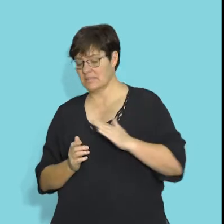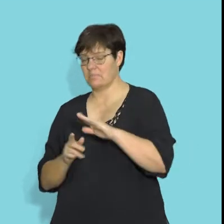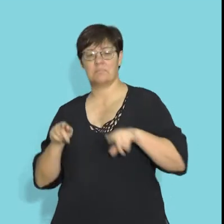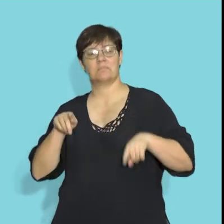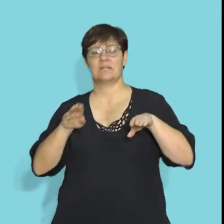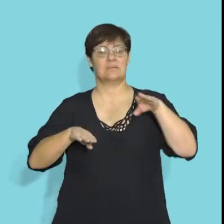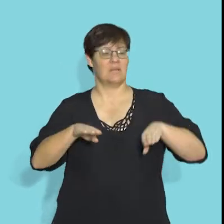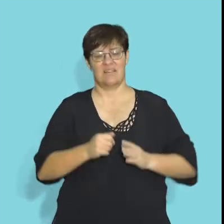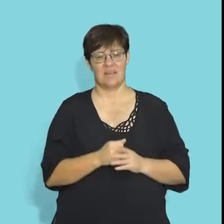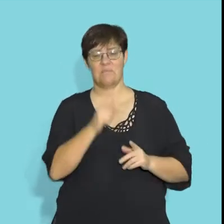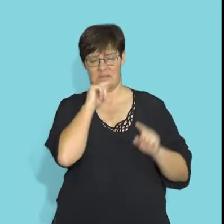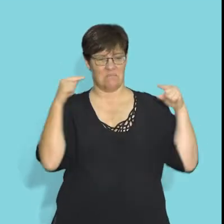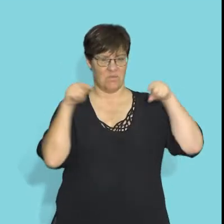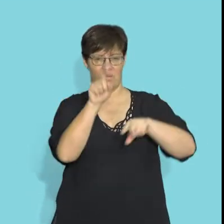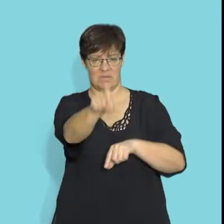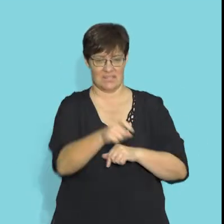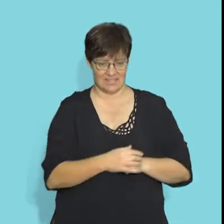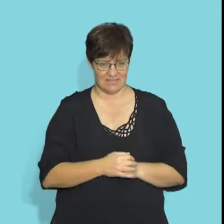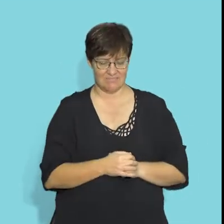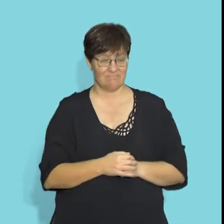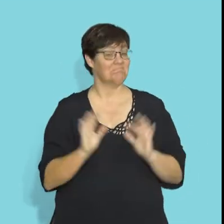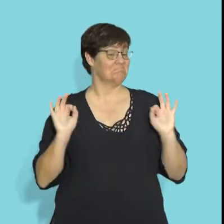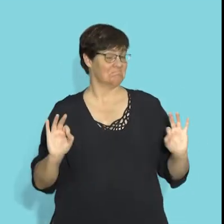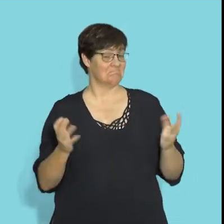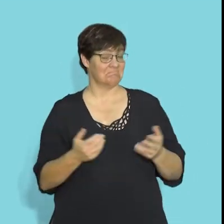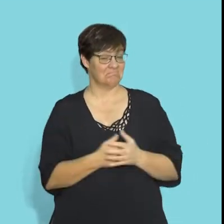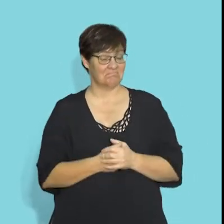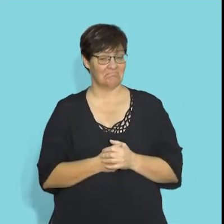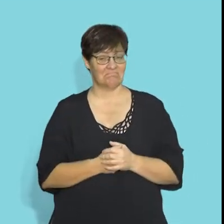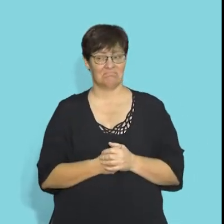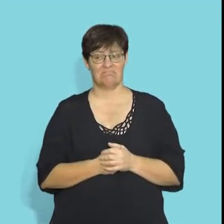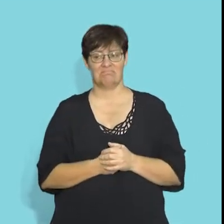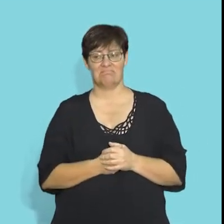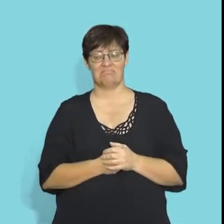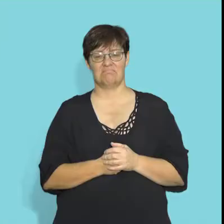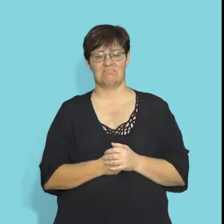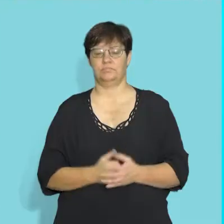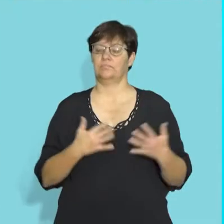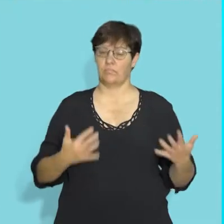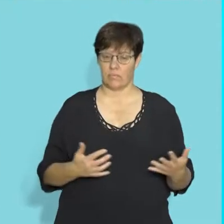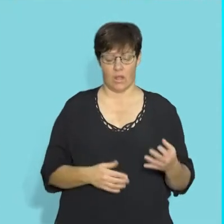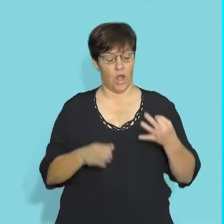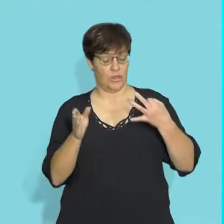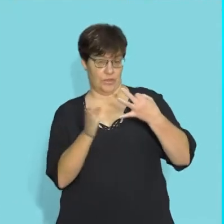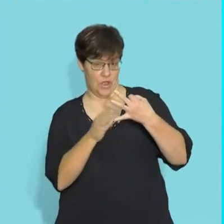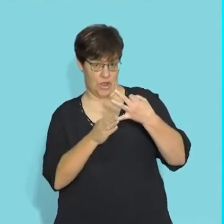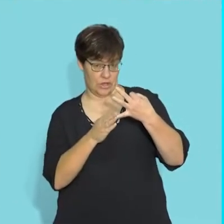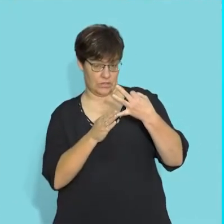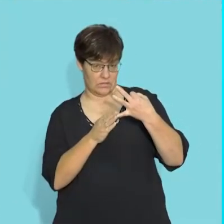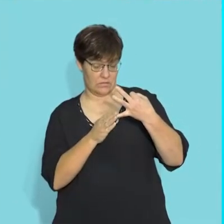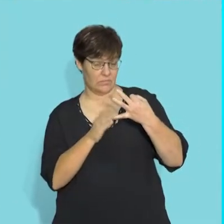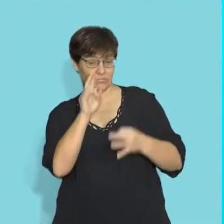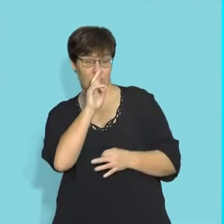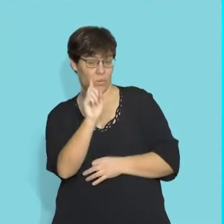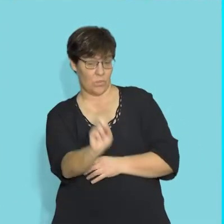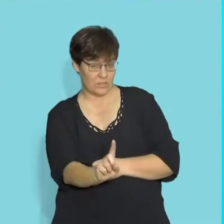Their steepnesses are the same. They must be parallel. Awesome. So the third aspect